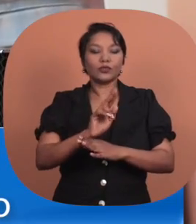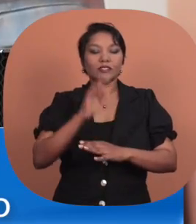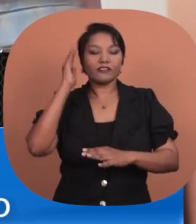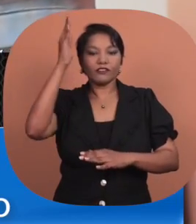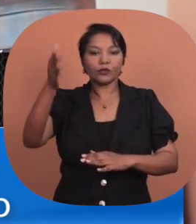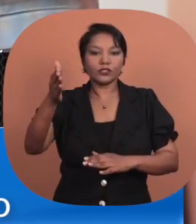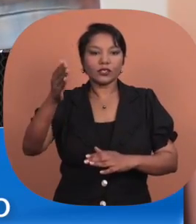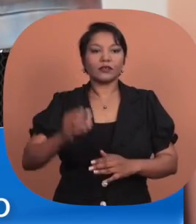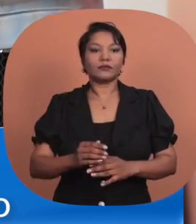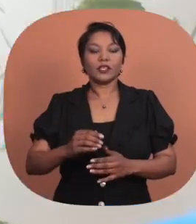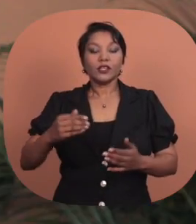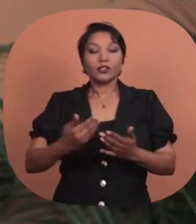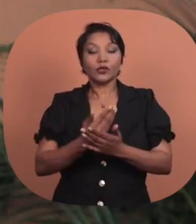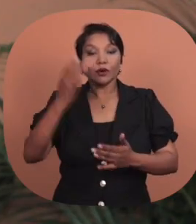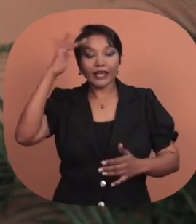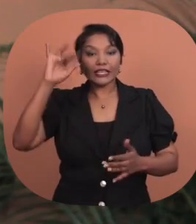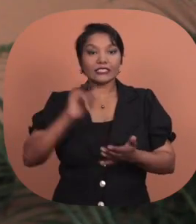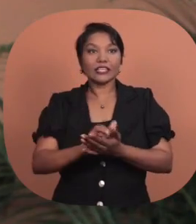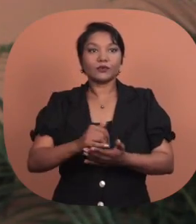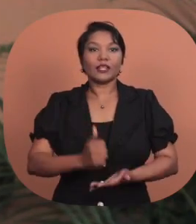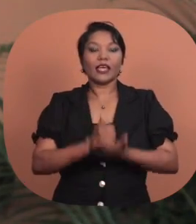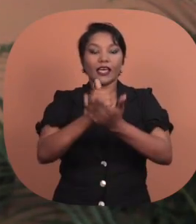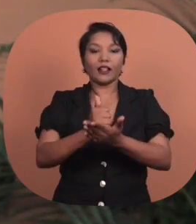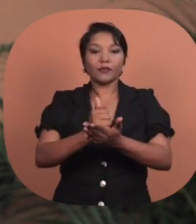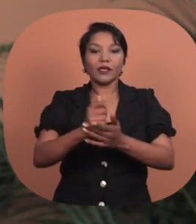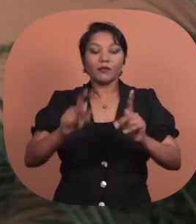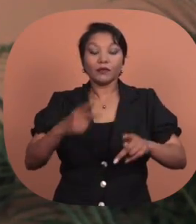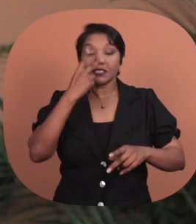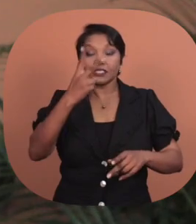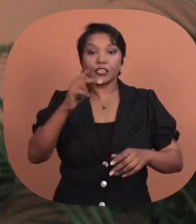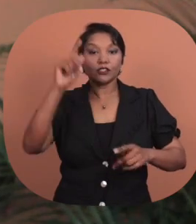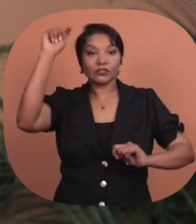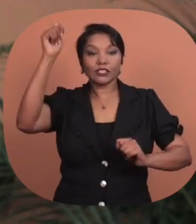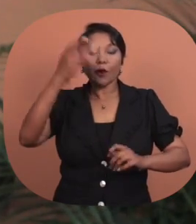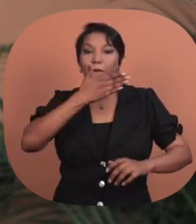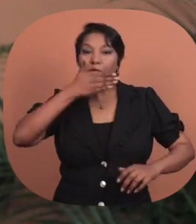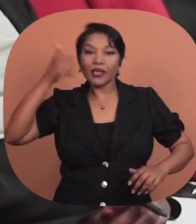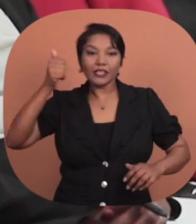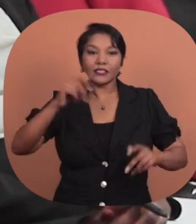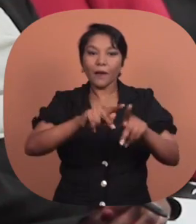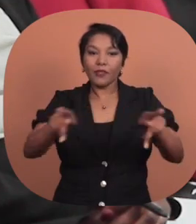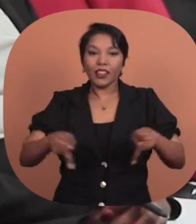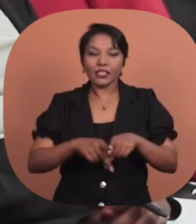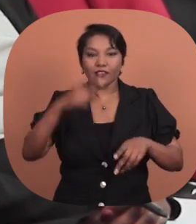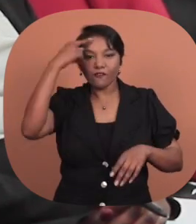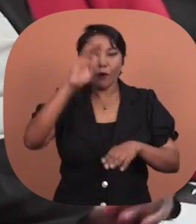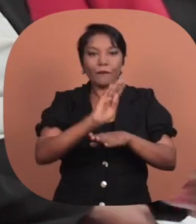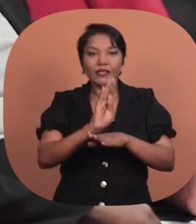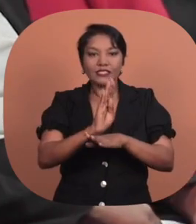implemented over the next few years. Innovations that will help improve Trinidad and Tobago's position as the